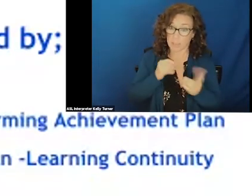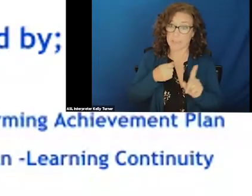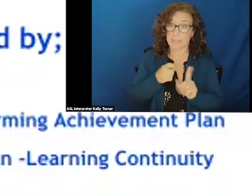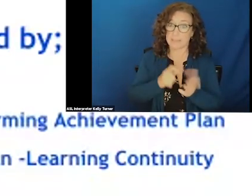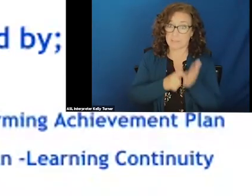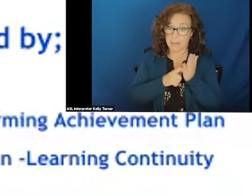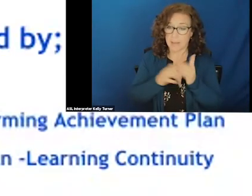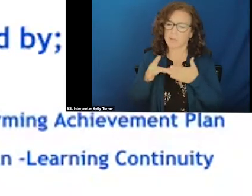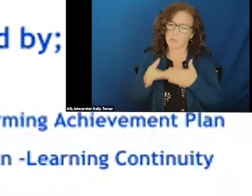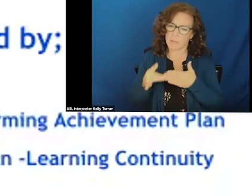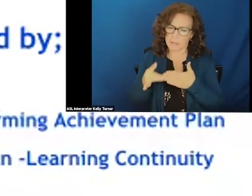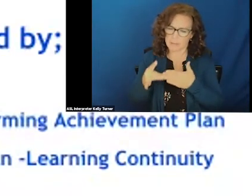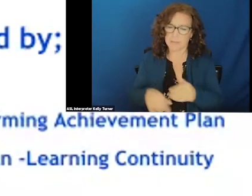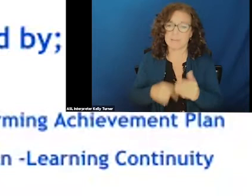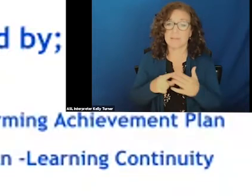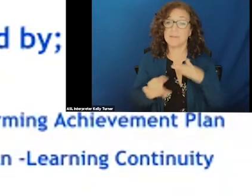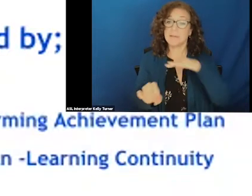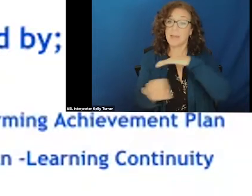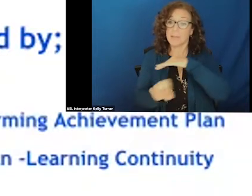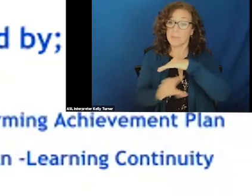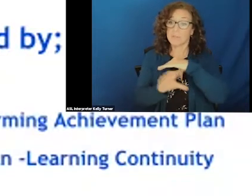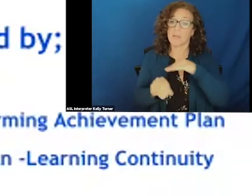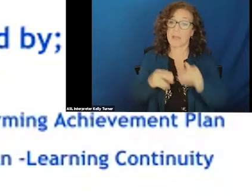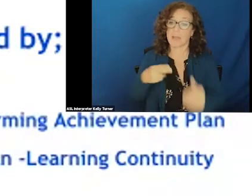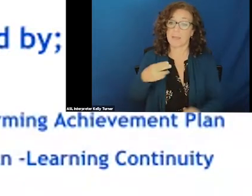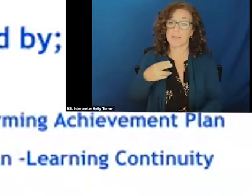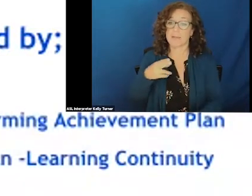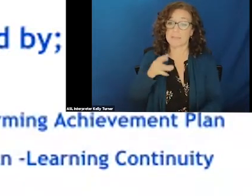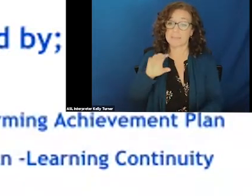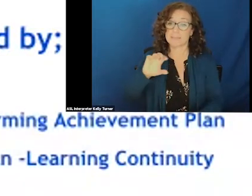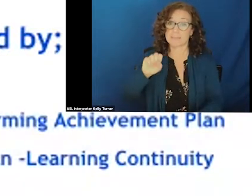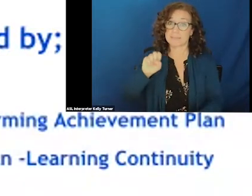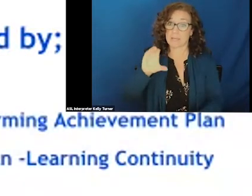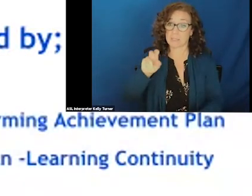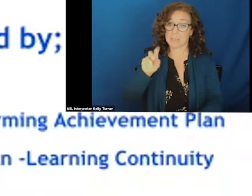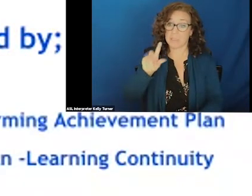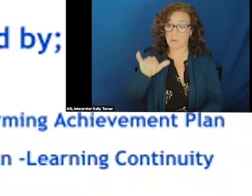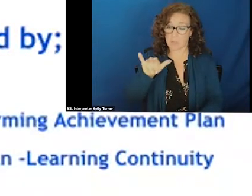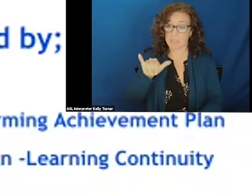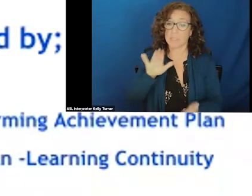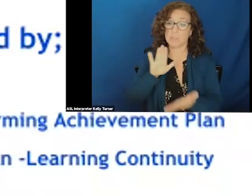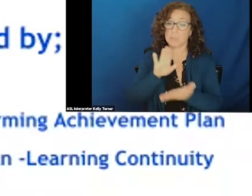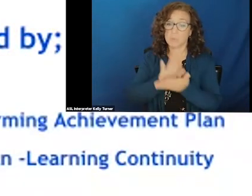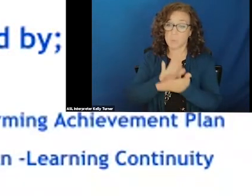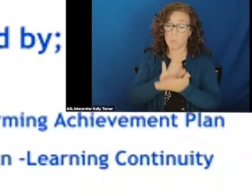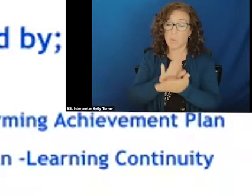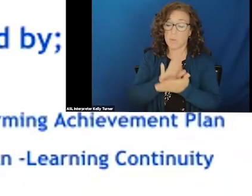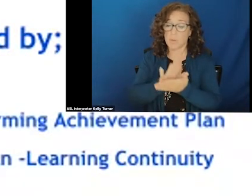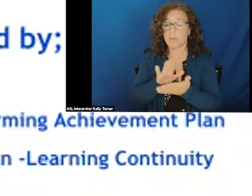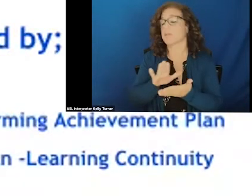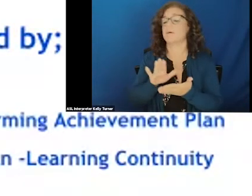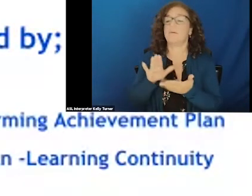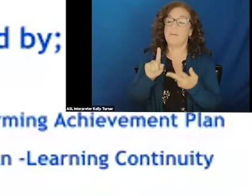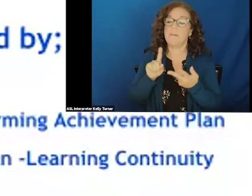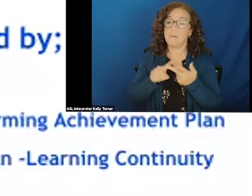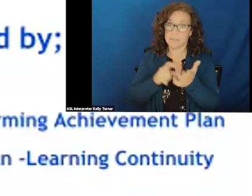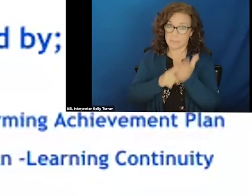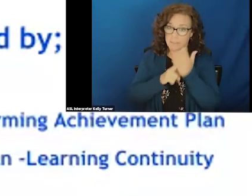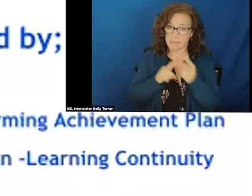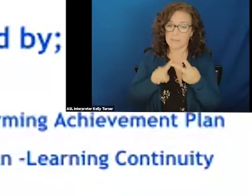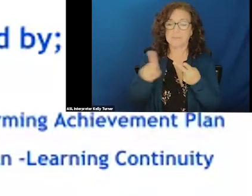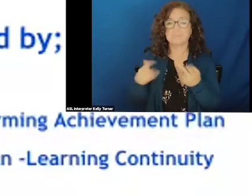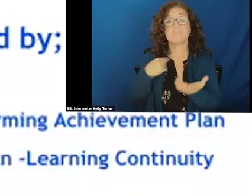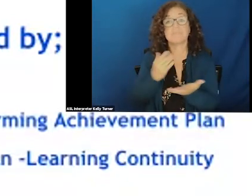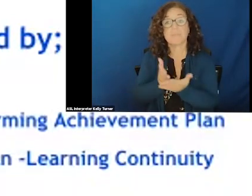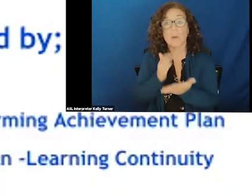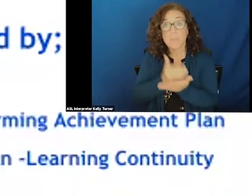Fund, our own internal budget, and of course, student outcome data. I want to point out that we have had